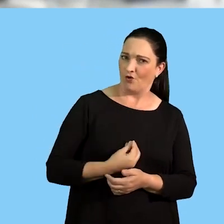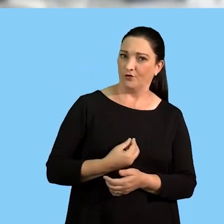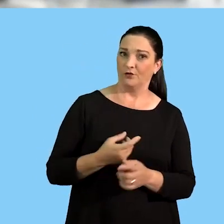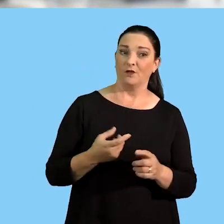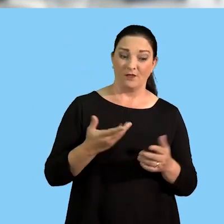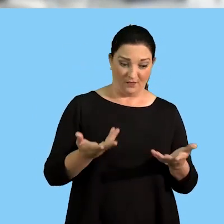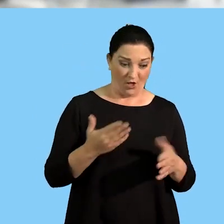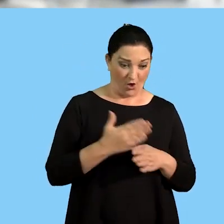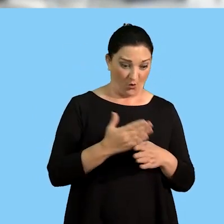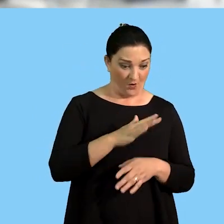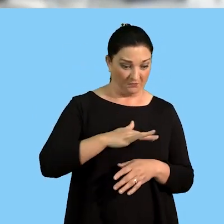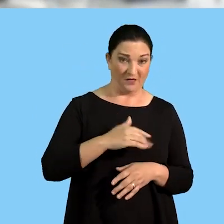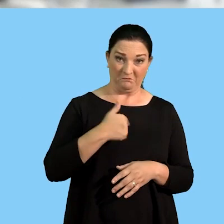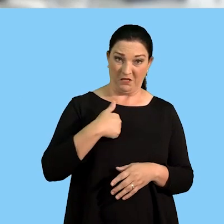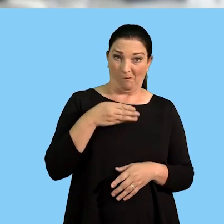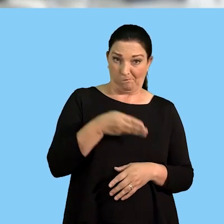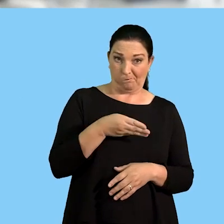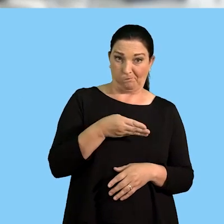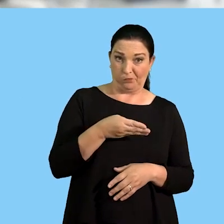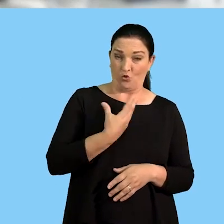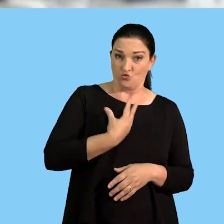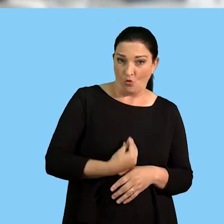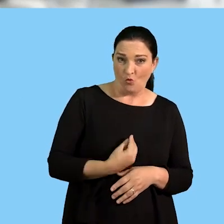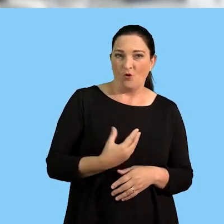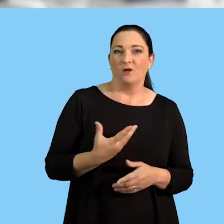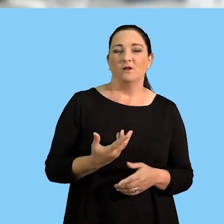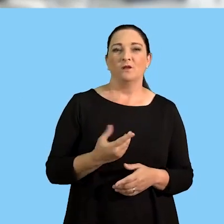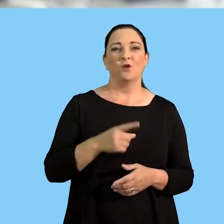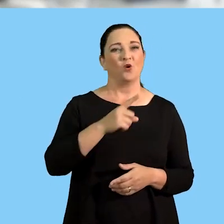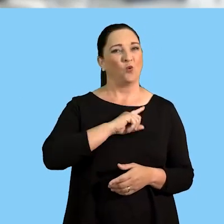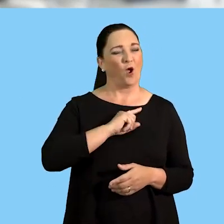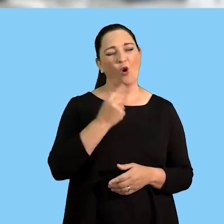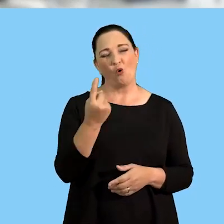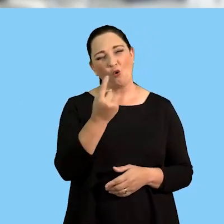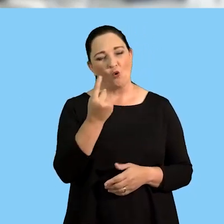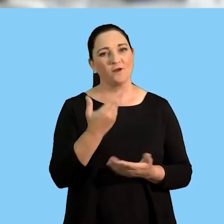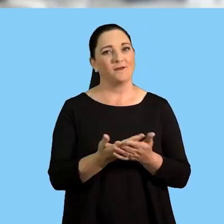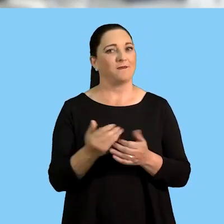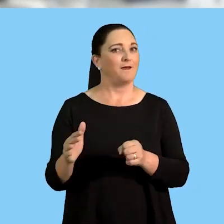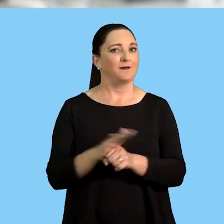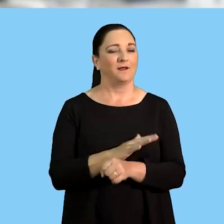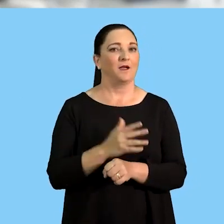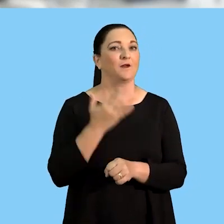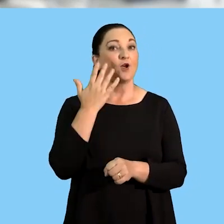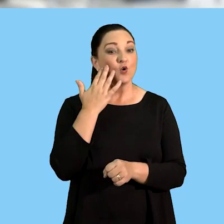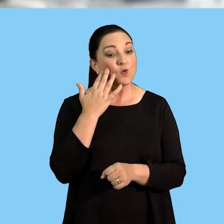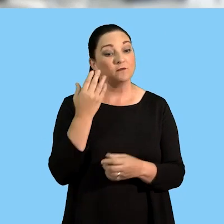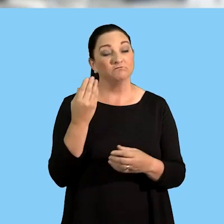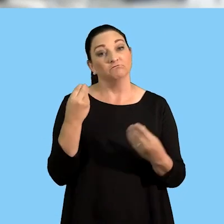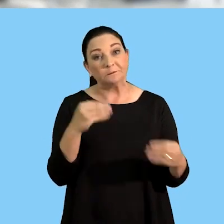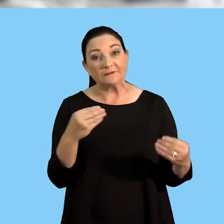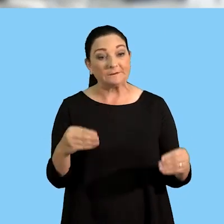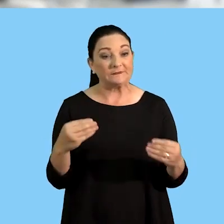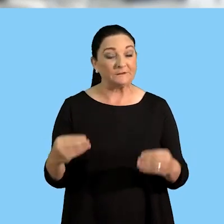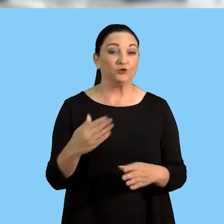whether indeed I was injured in the workplace, because it only is there to ensure that we are not